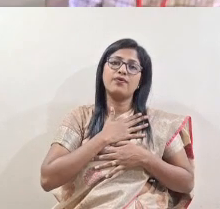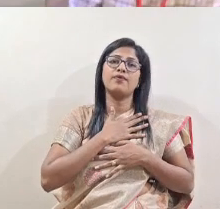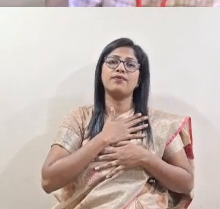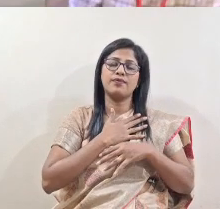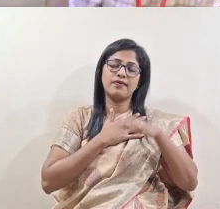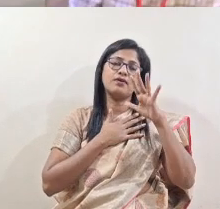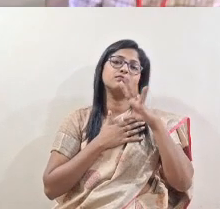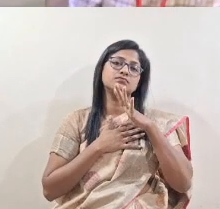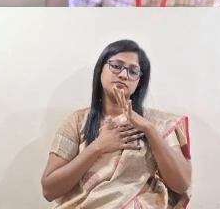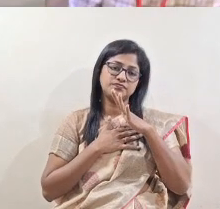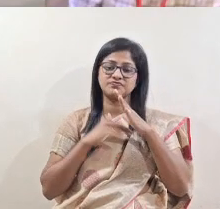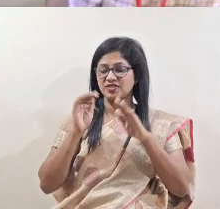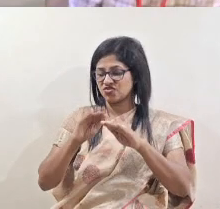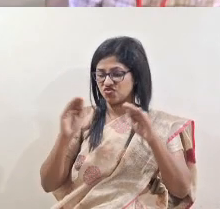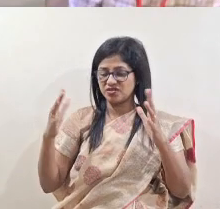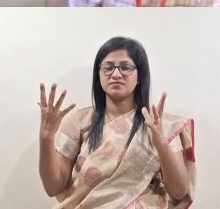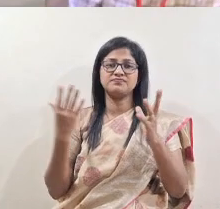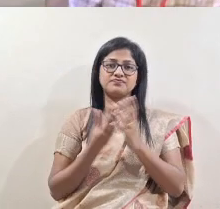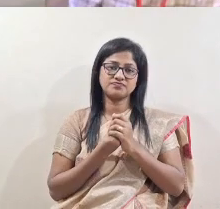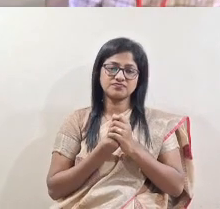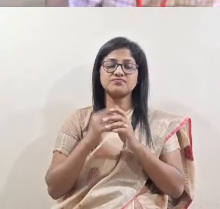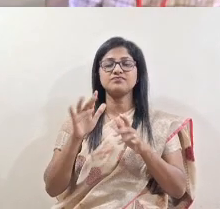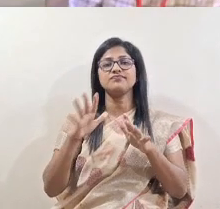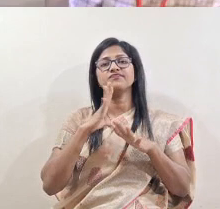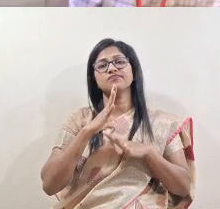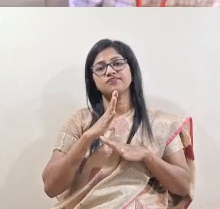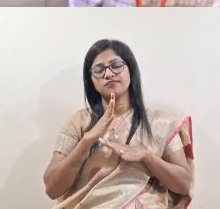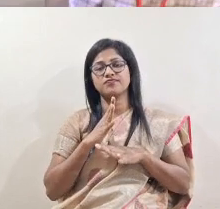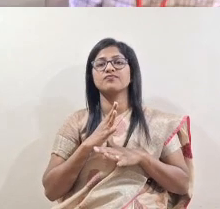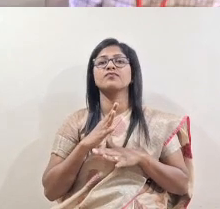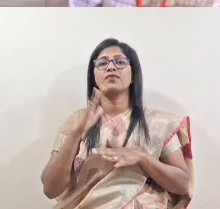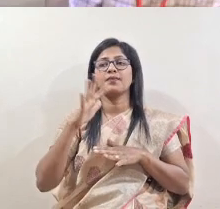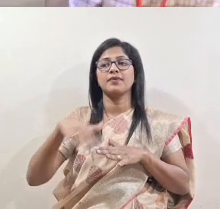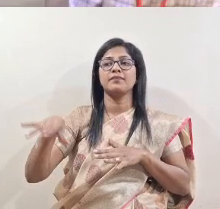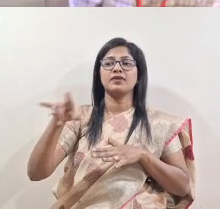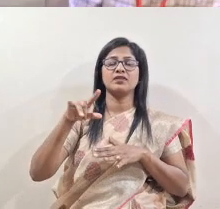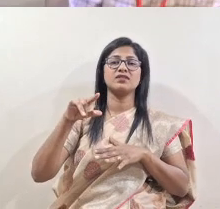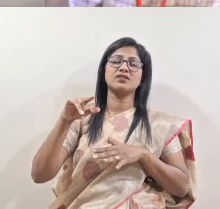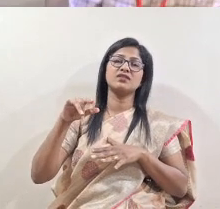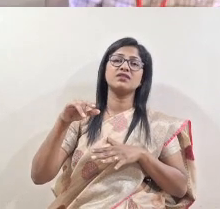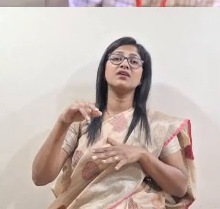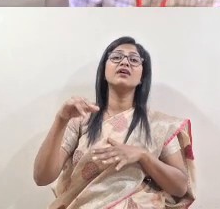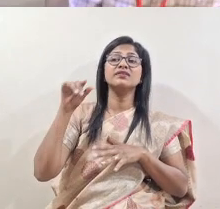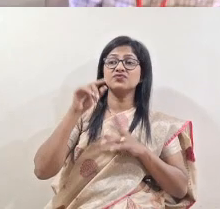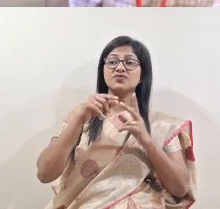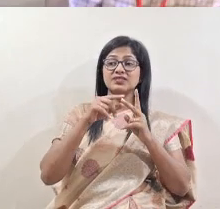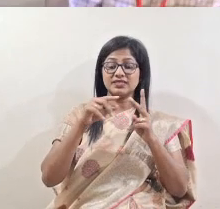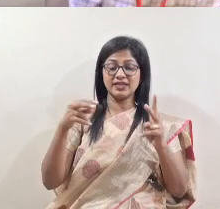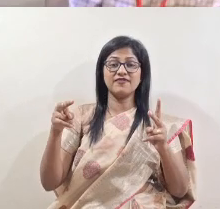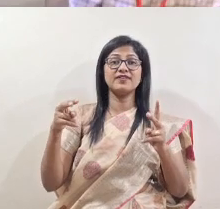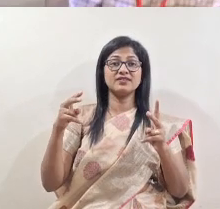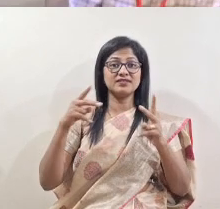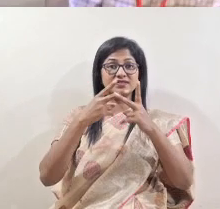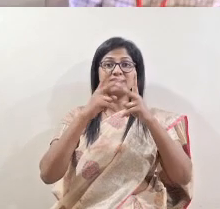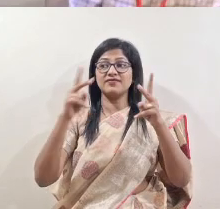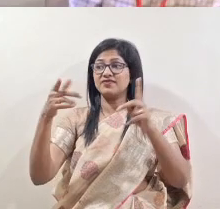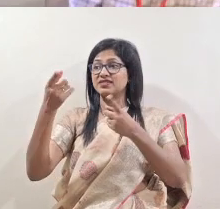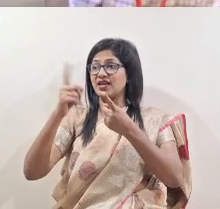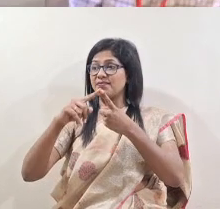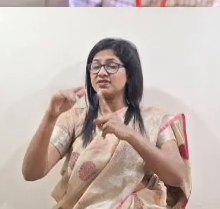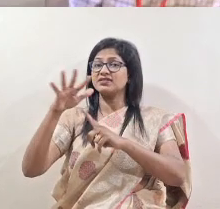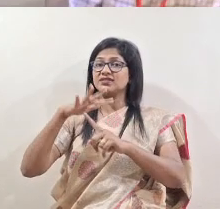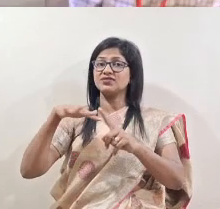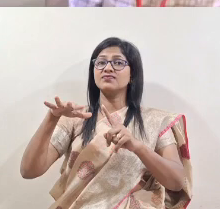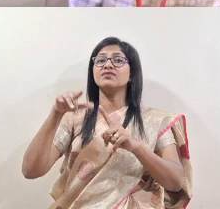want to catch your breath, you have children along with you, probably they would like to so these are various situations